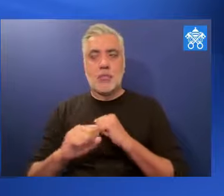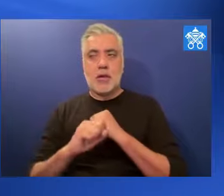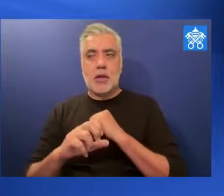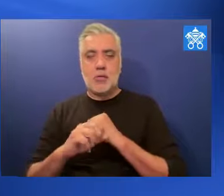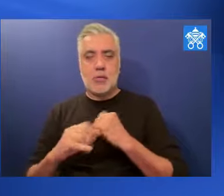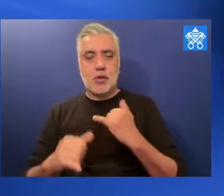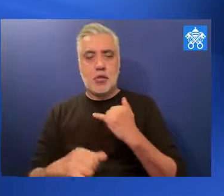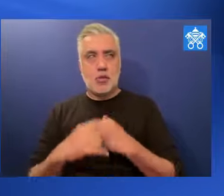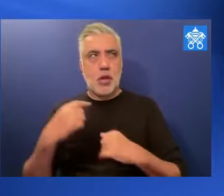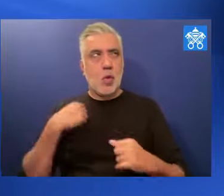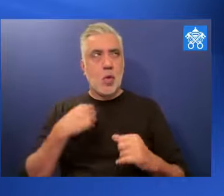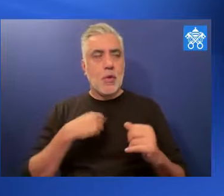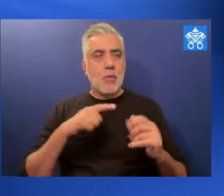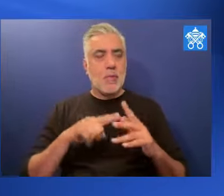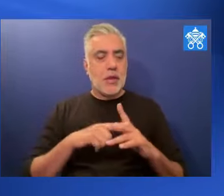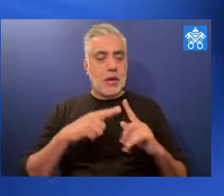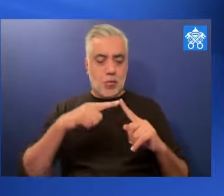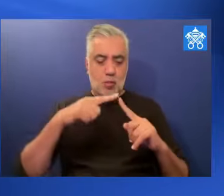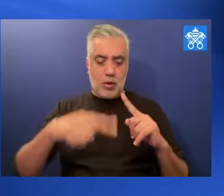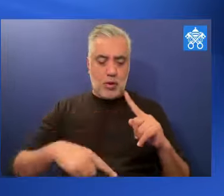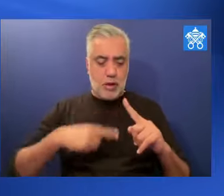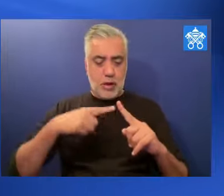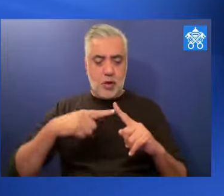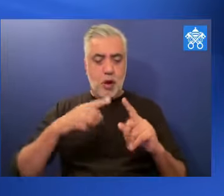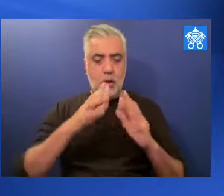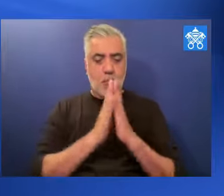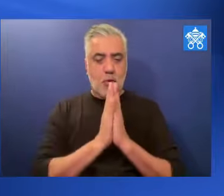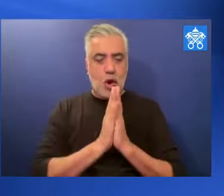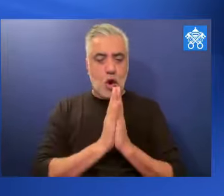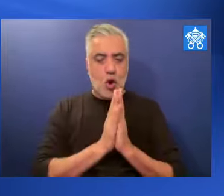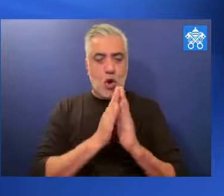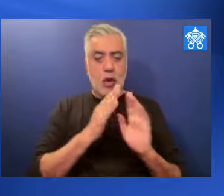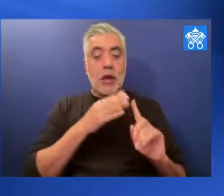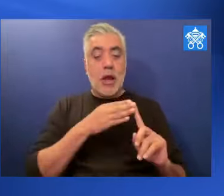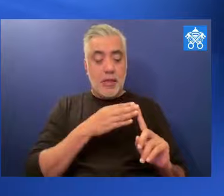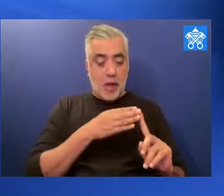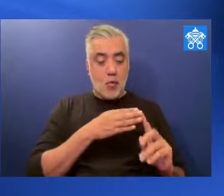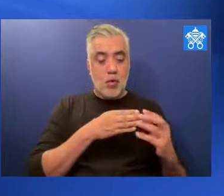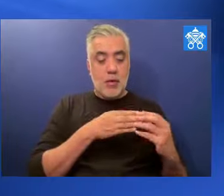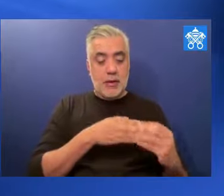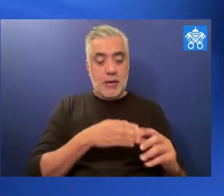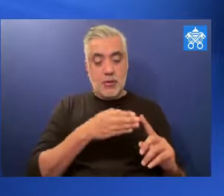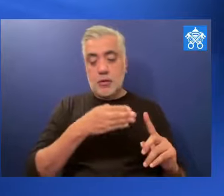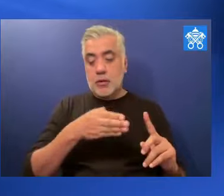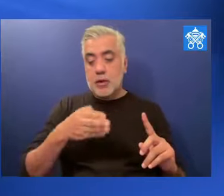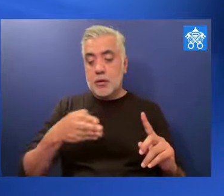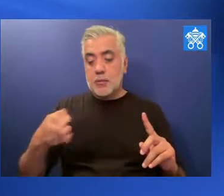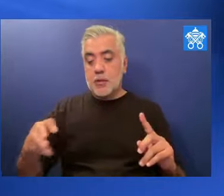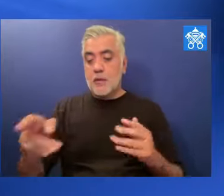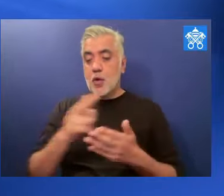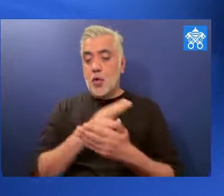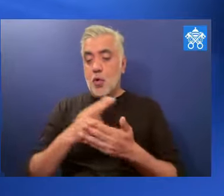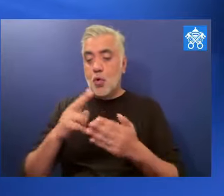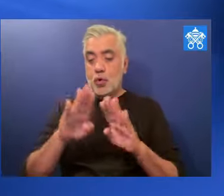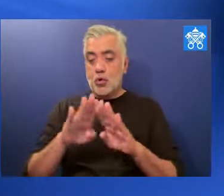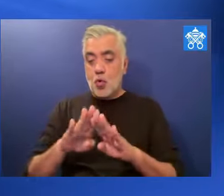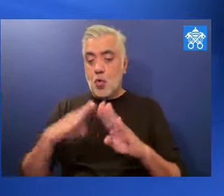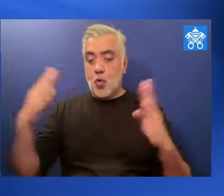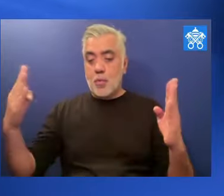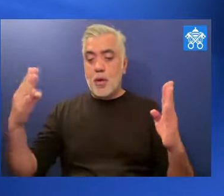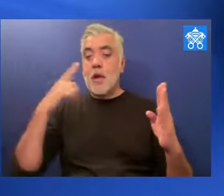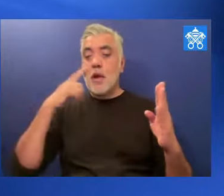us for the next few months to the opening of the Holy Door or the Jubilee and he has invited us then to pray personally but for the